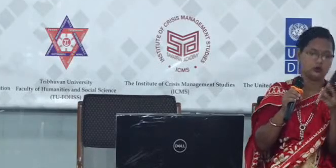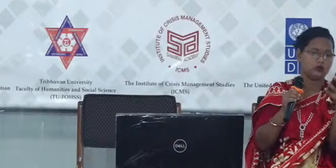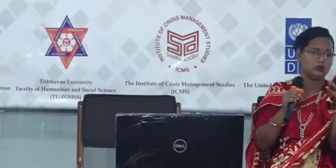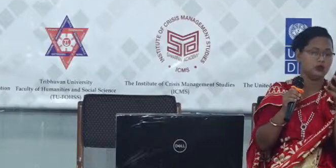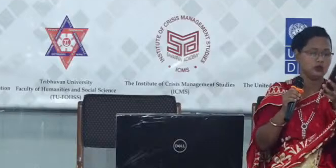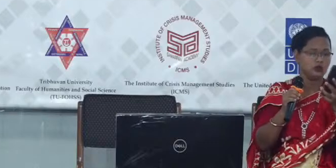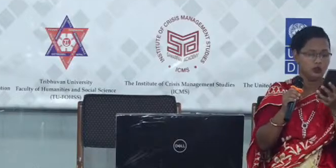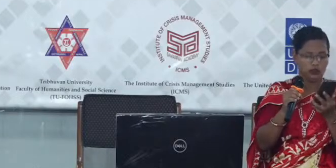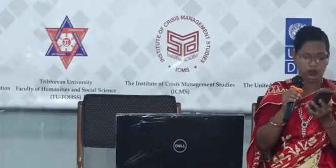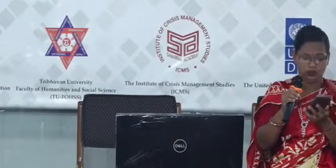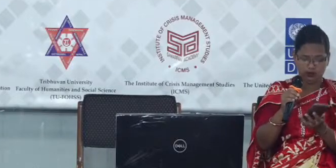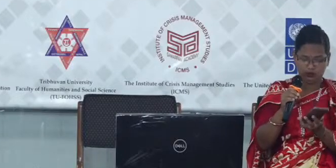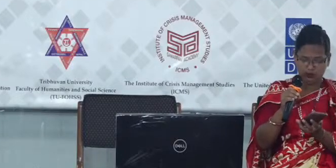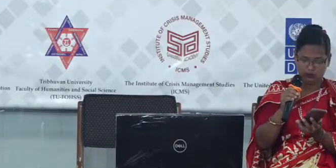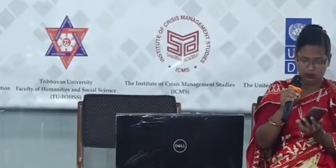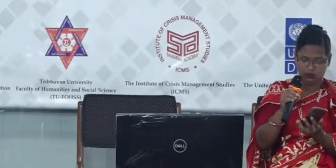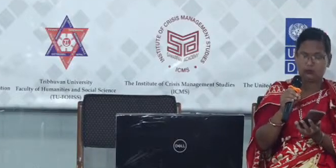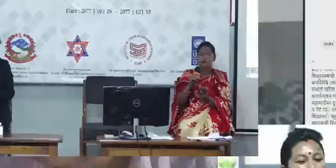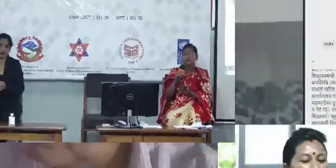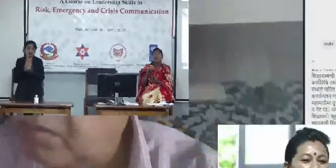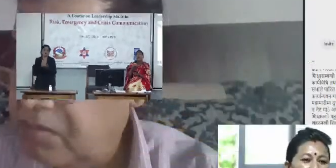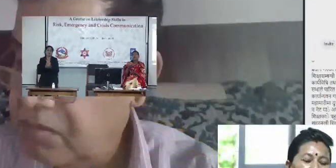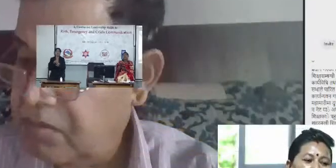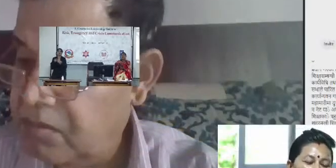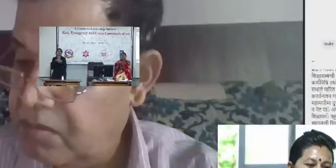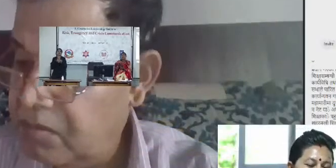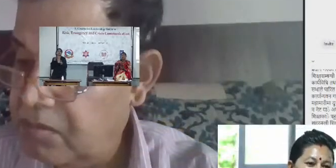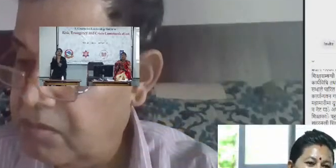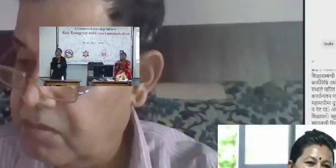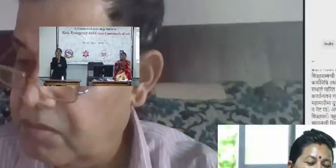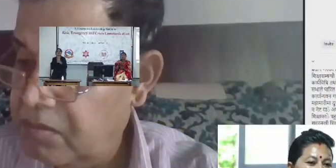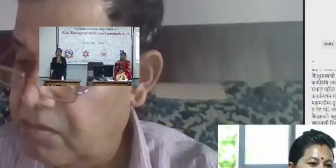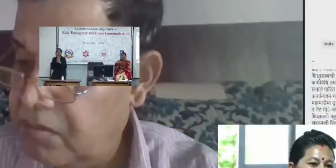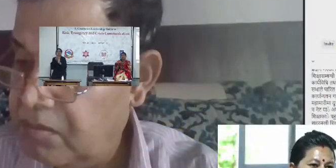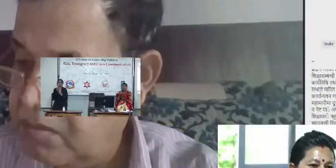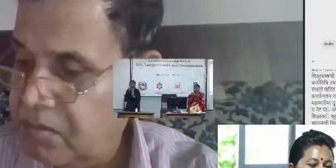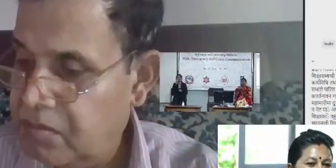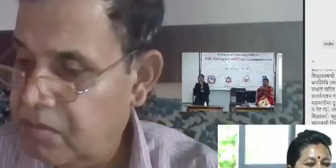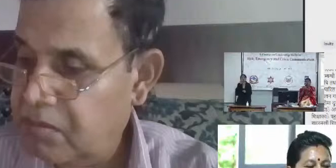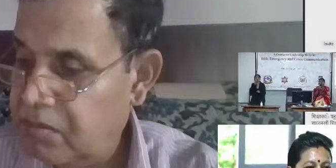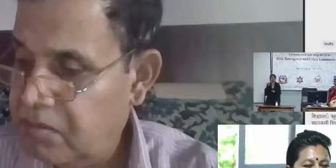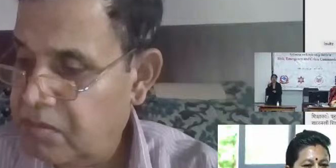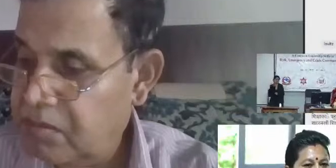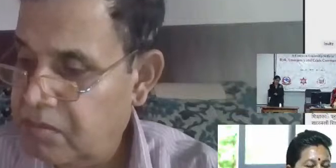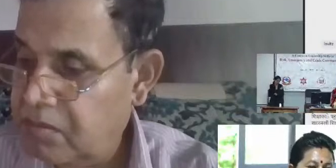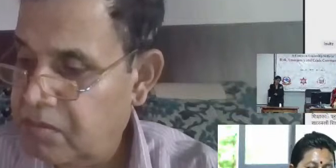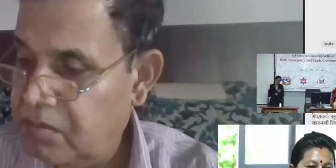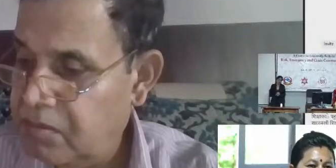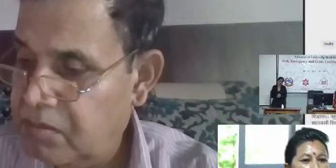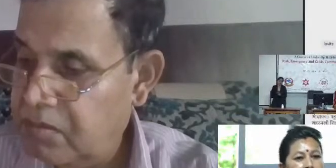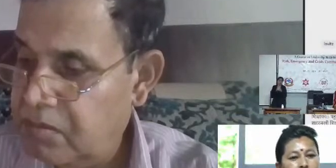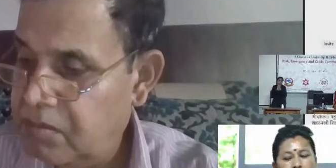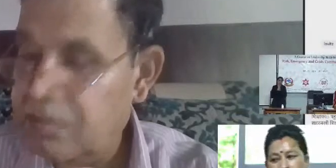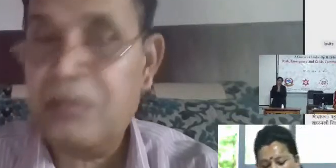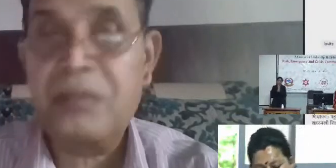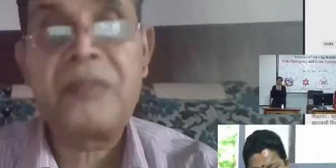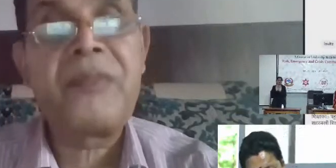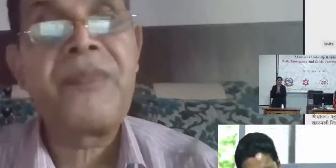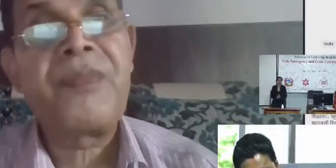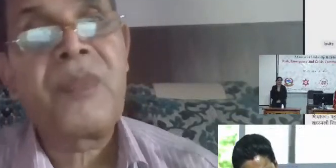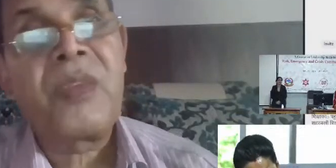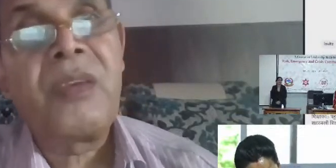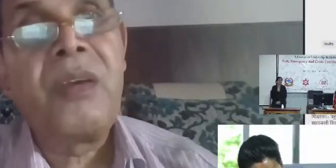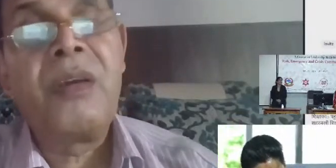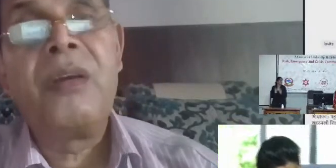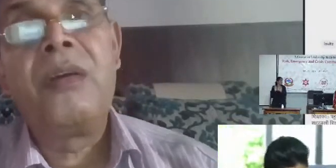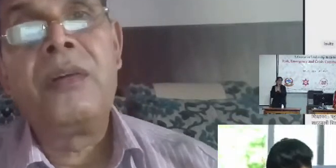development facilitator teachers are getting only 6,000 per month. These are the two questions, which is below the labor law.